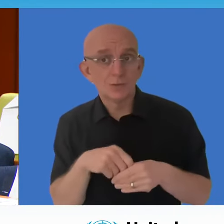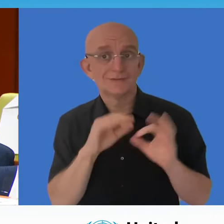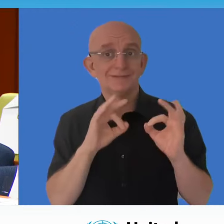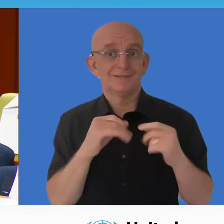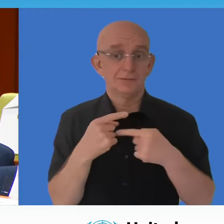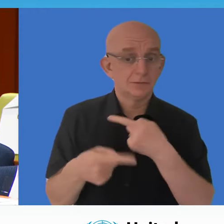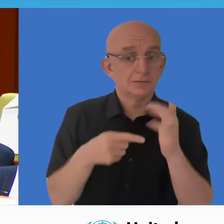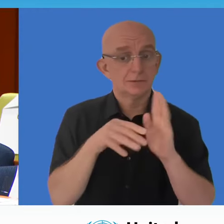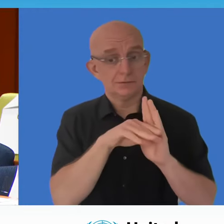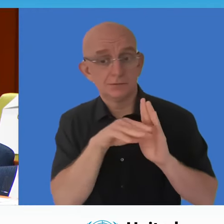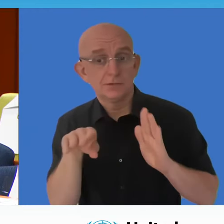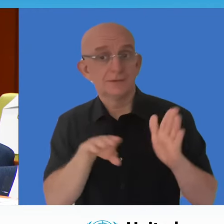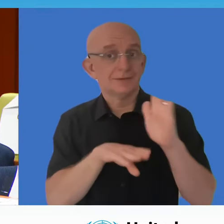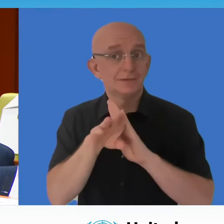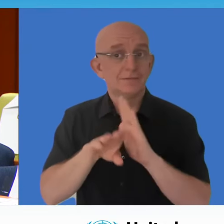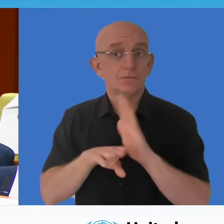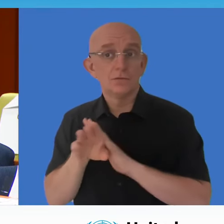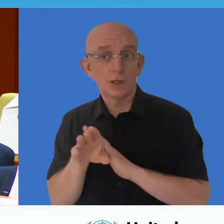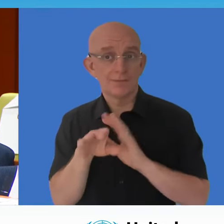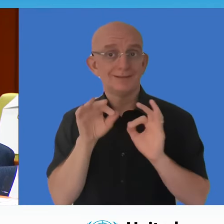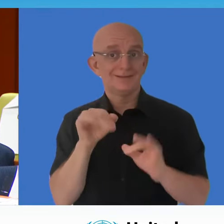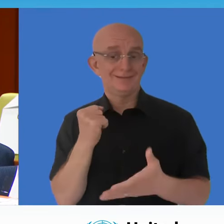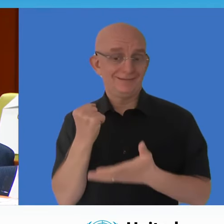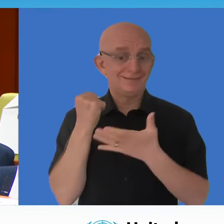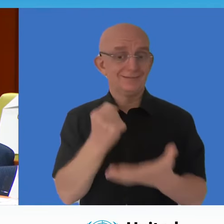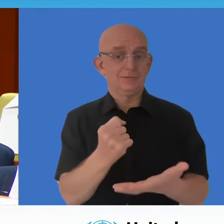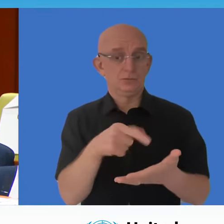Investing in education, training, and empowerment,